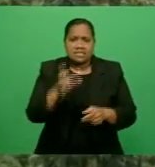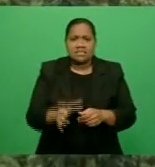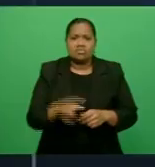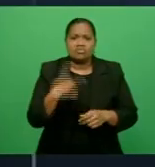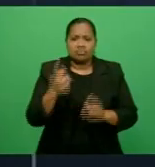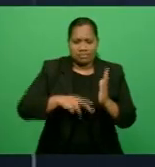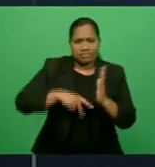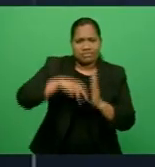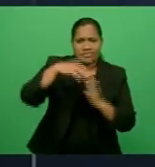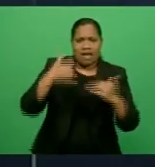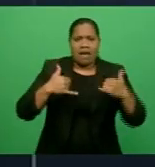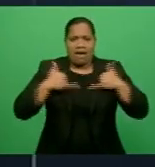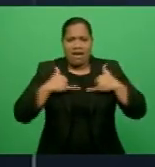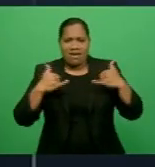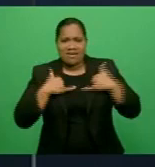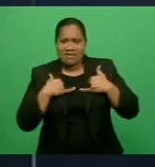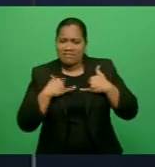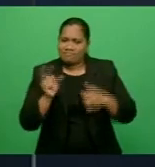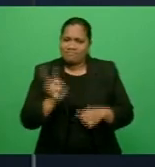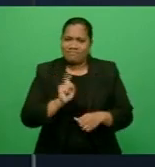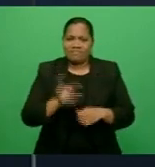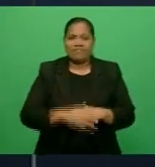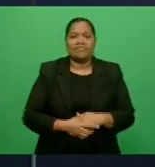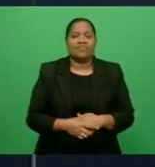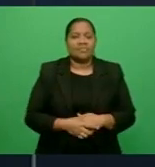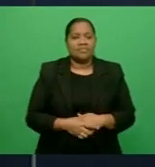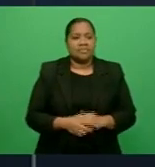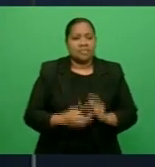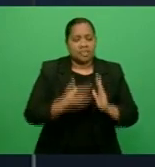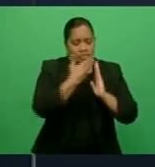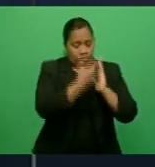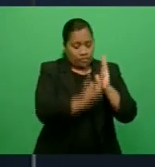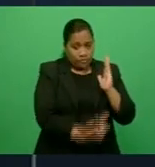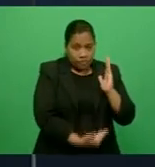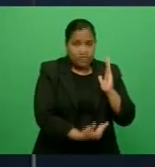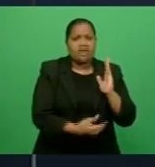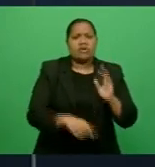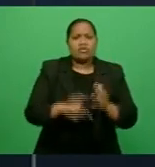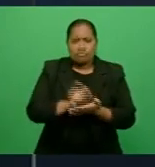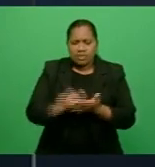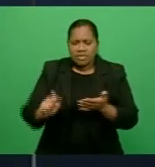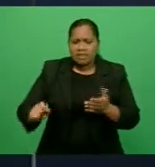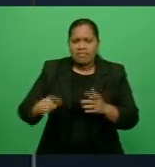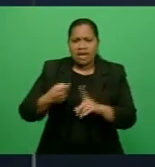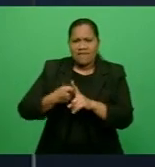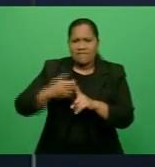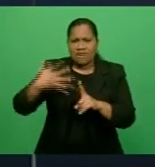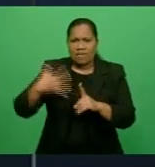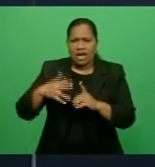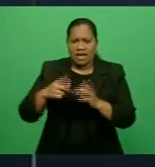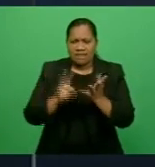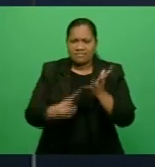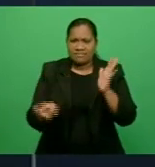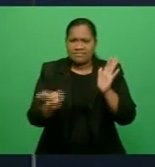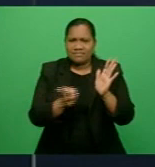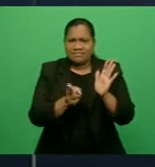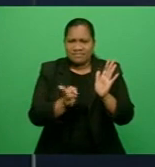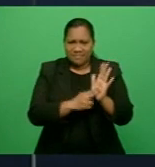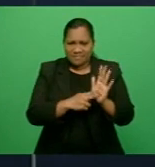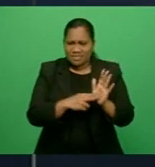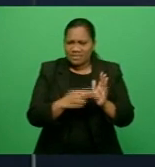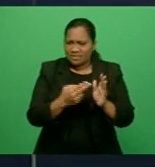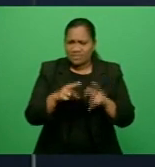FBC News. A biography written by former United States Ambassador to Fiji, Osman Sadiq, has revealed details about